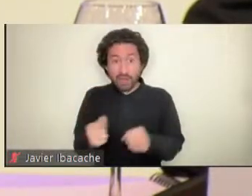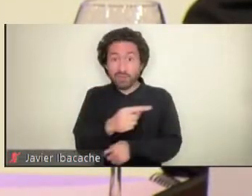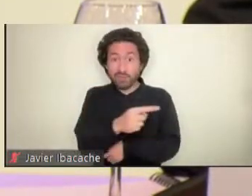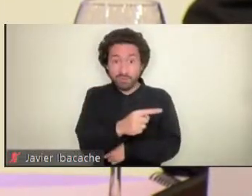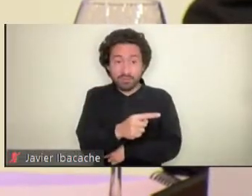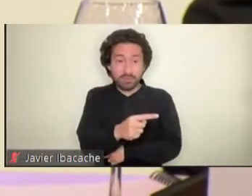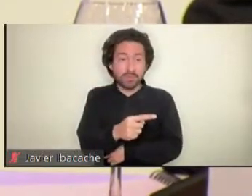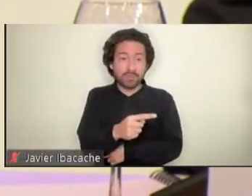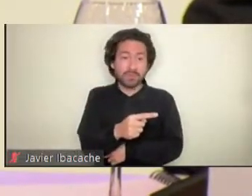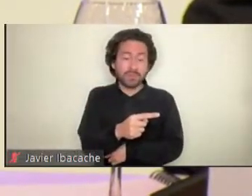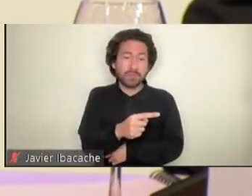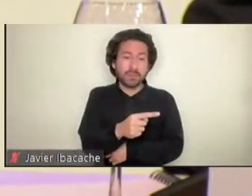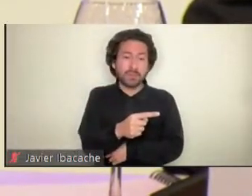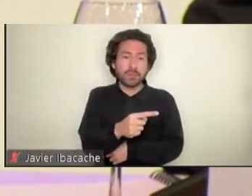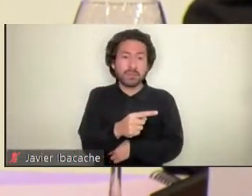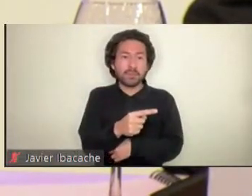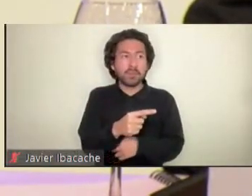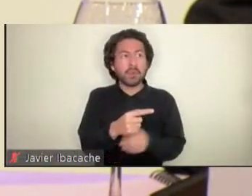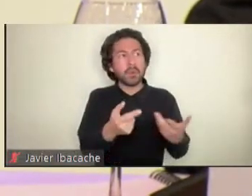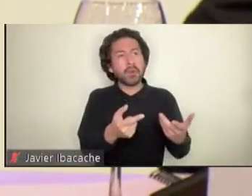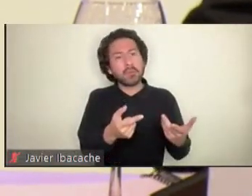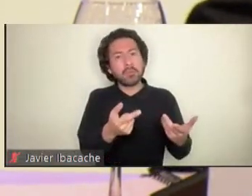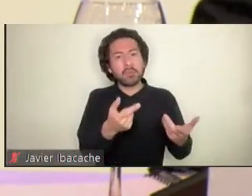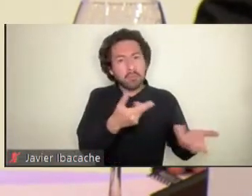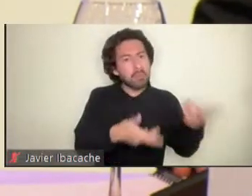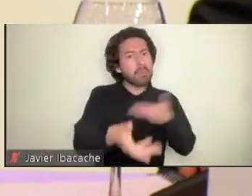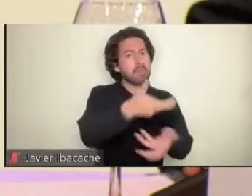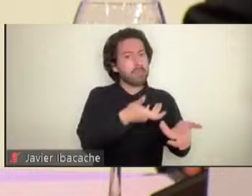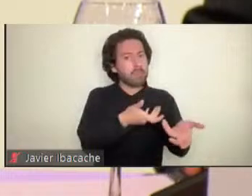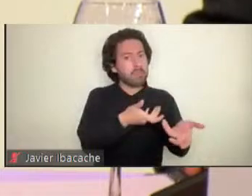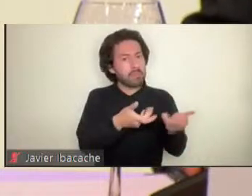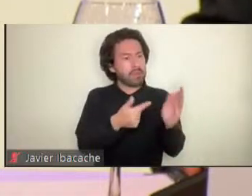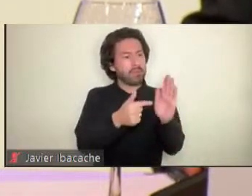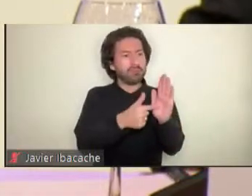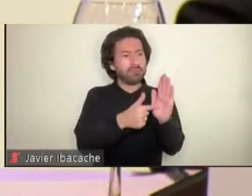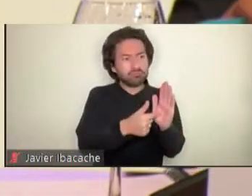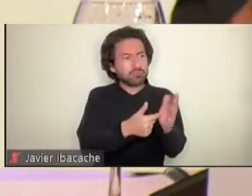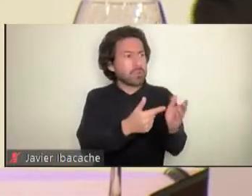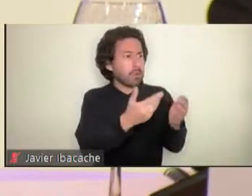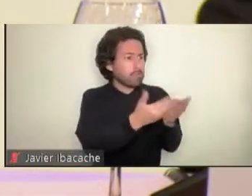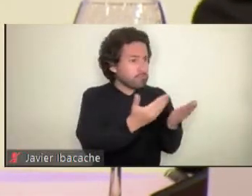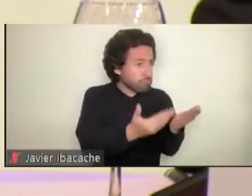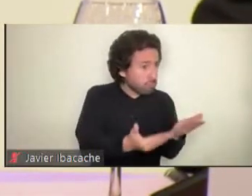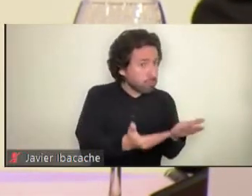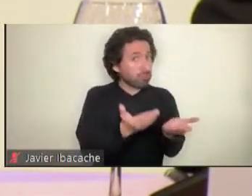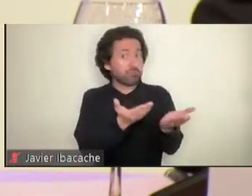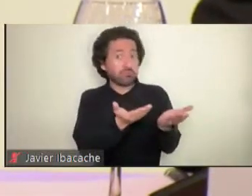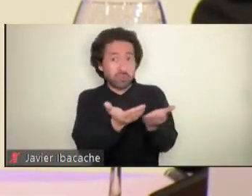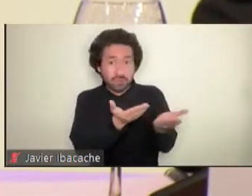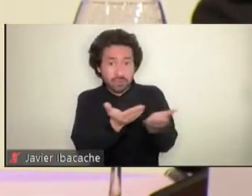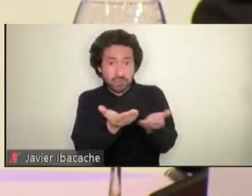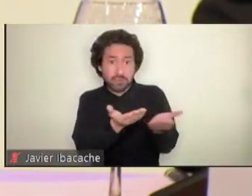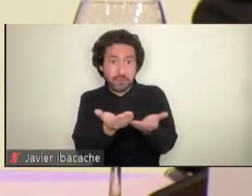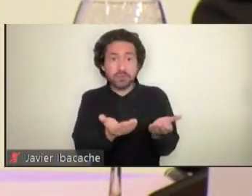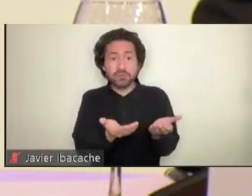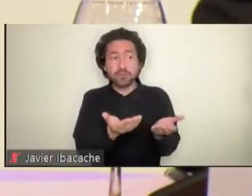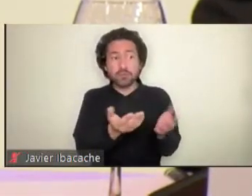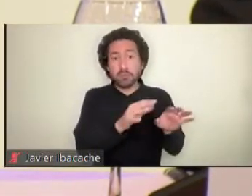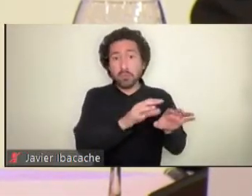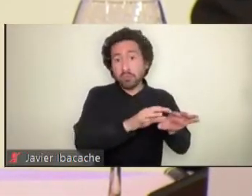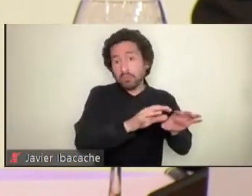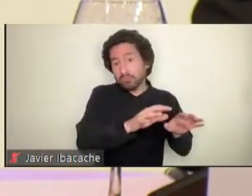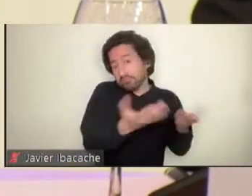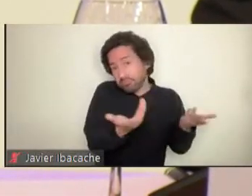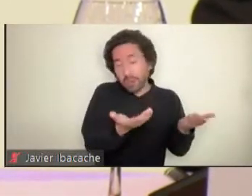kind of list of requirements and offers it in